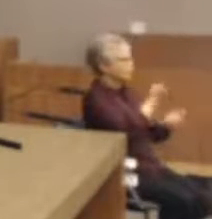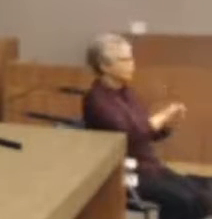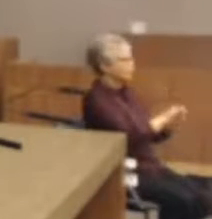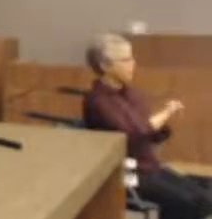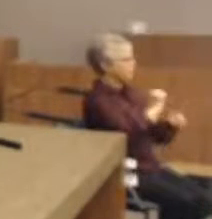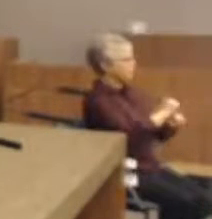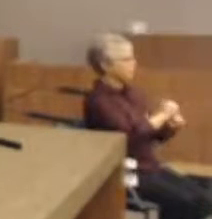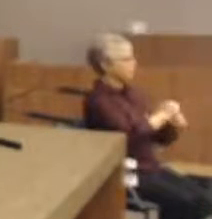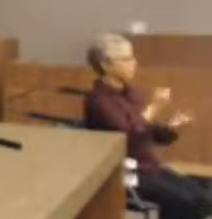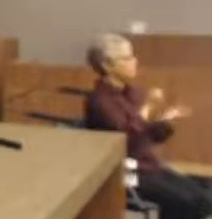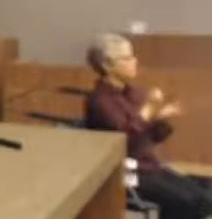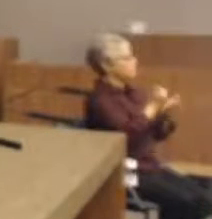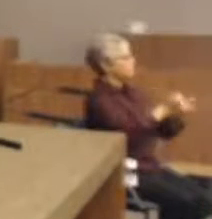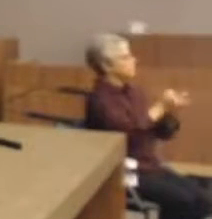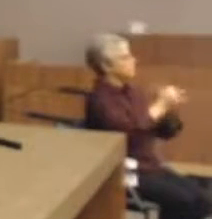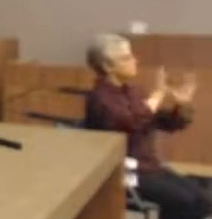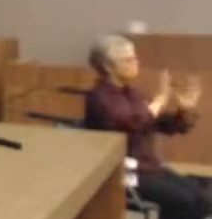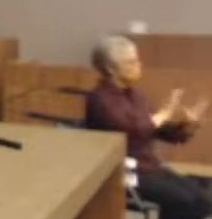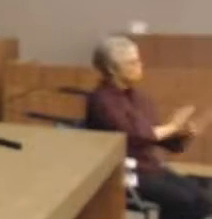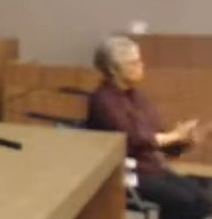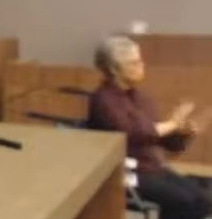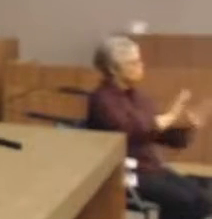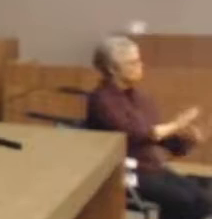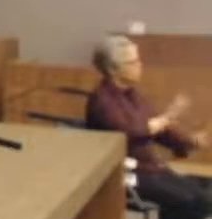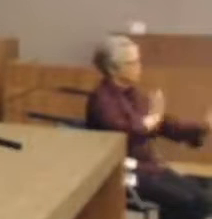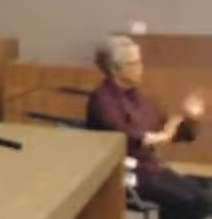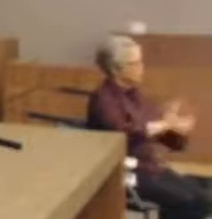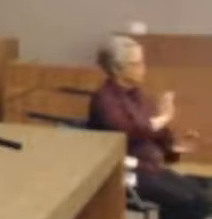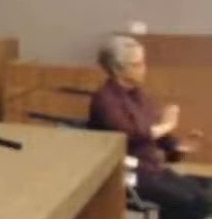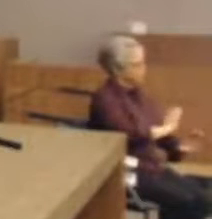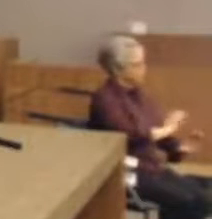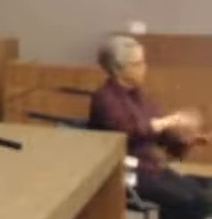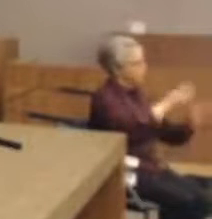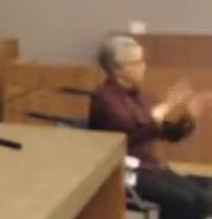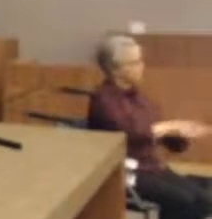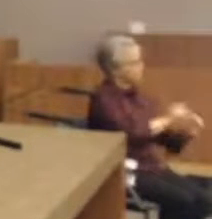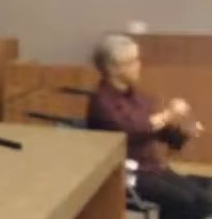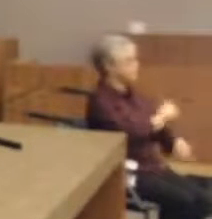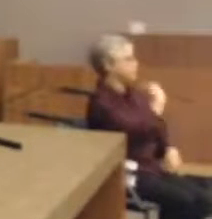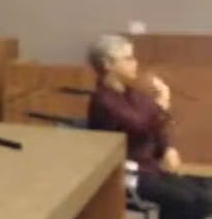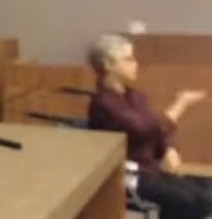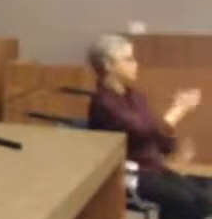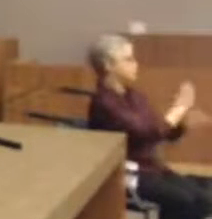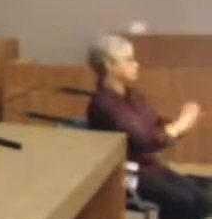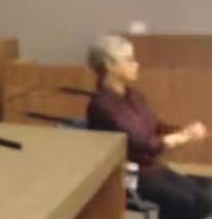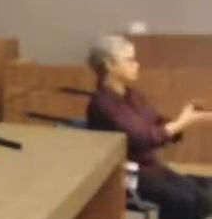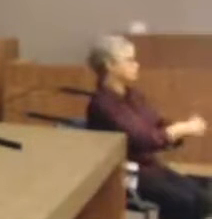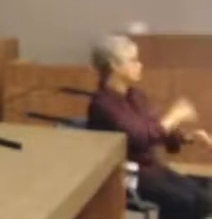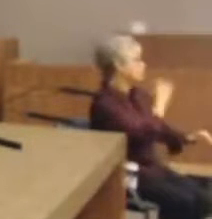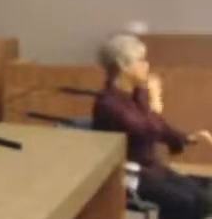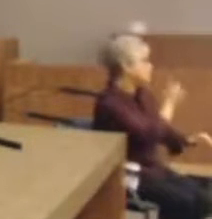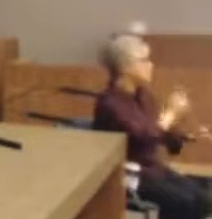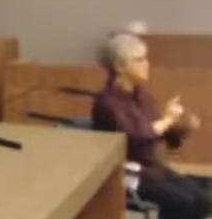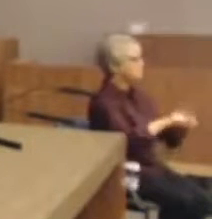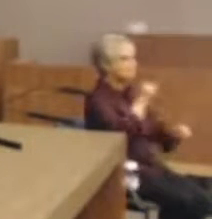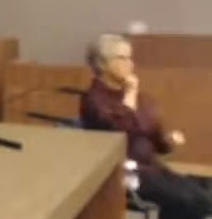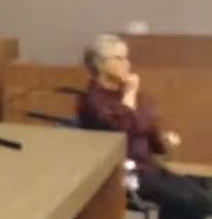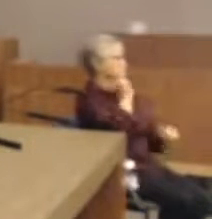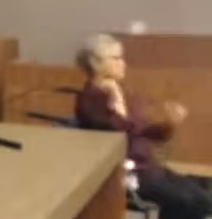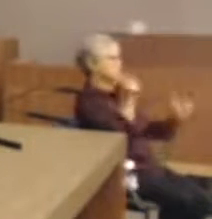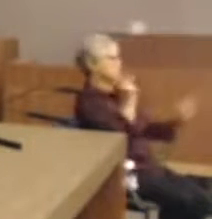can give you a better story. But not everyone has the time or the capacity to do that, right? If you're